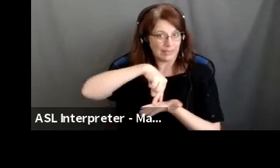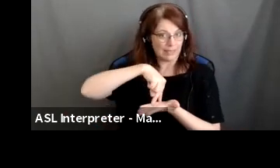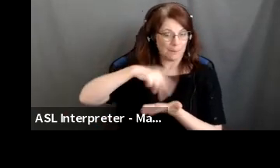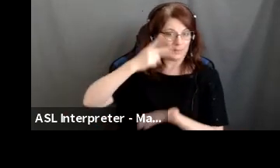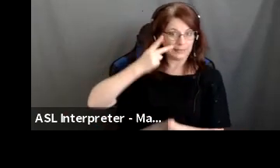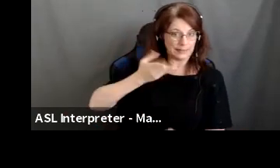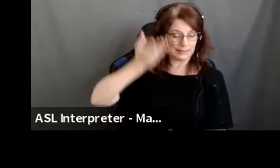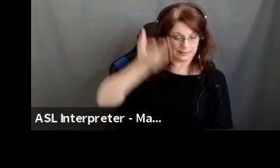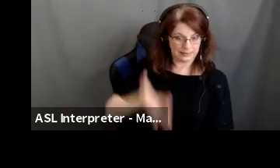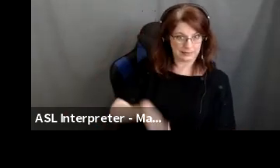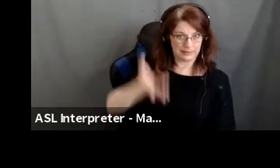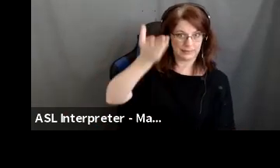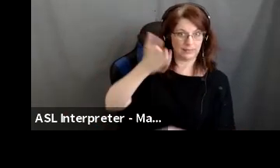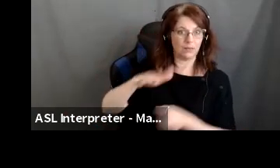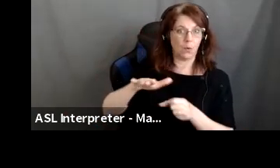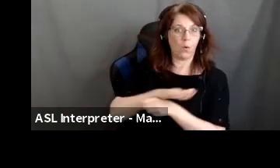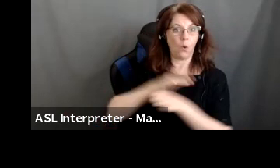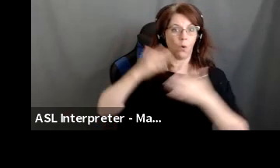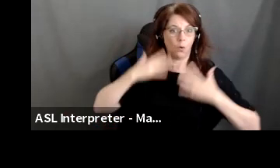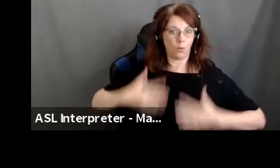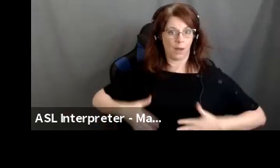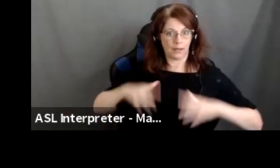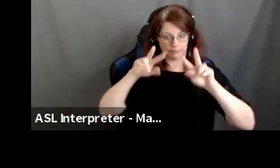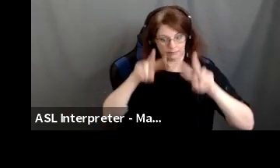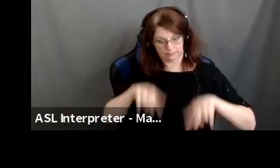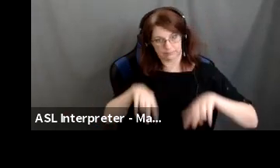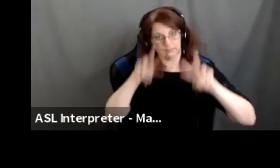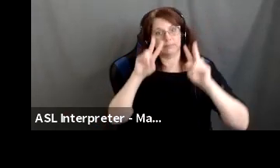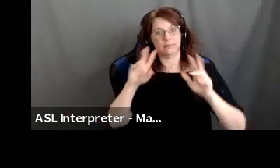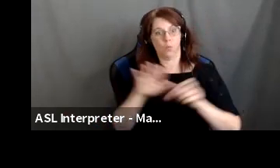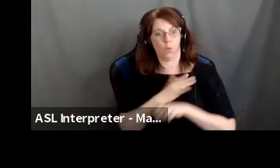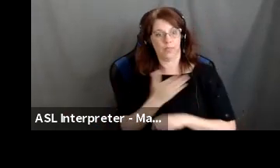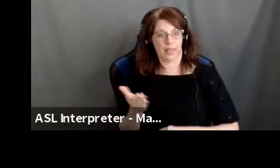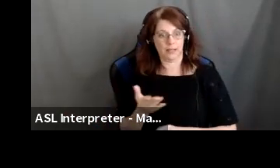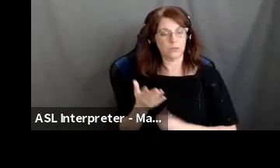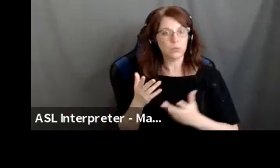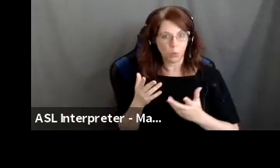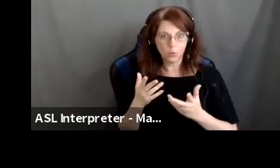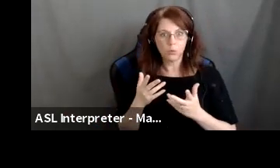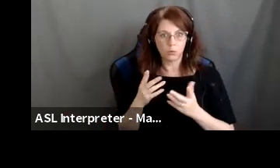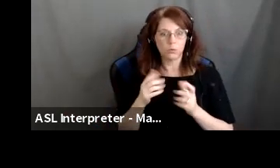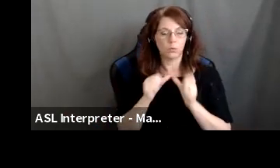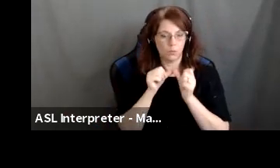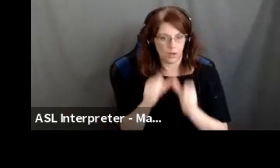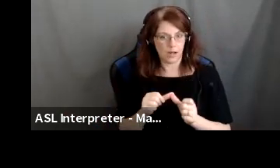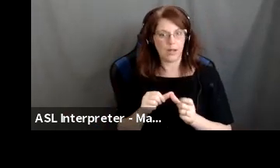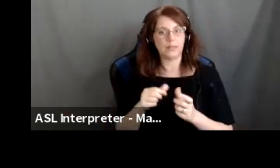see the full picture of what you're wearing. So you still want to make sure you are